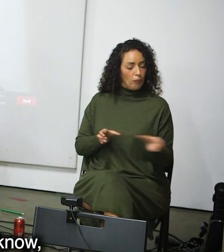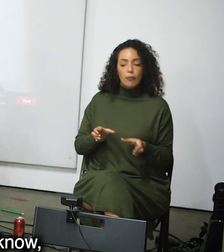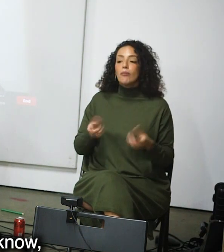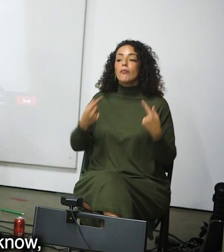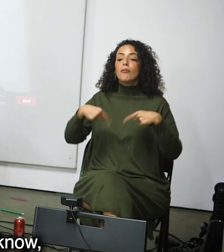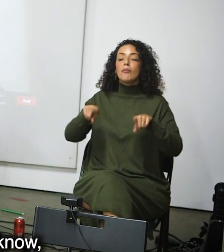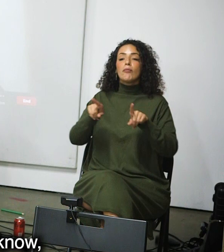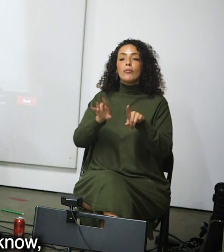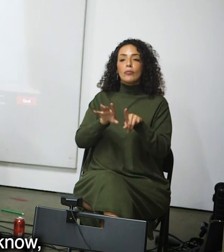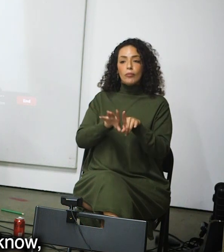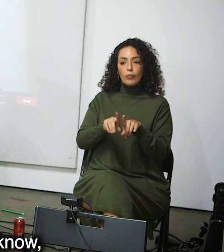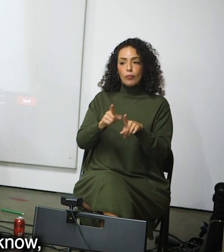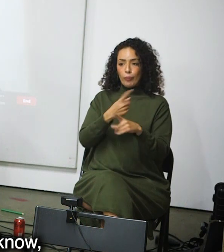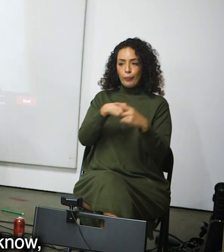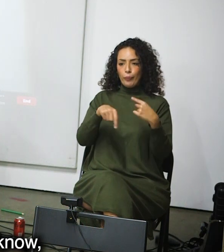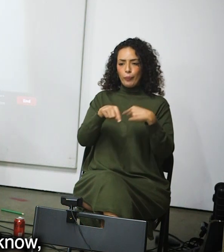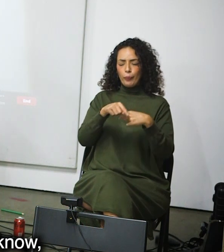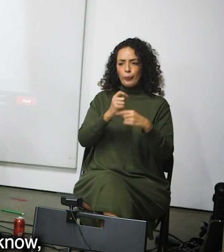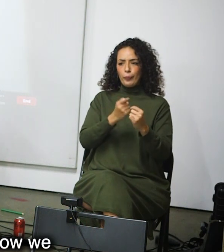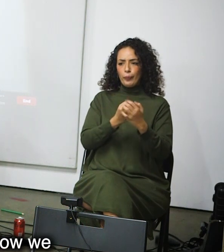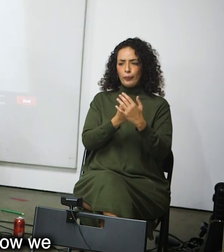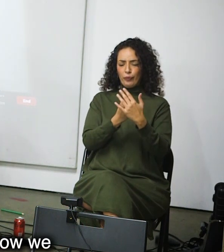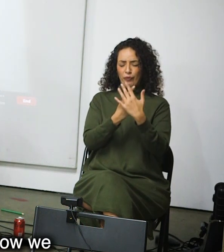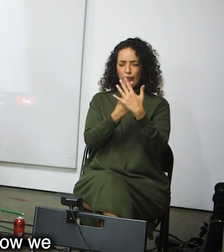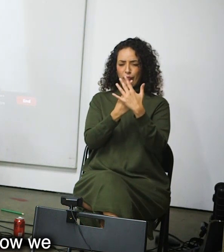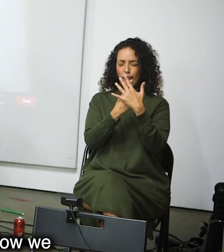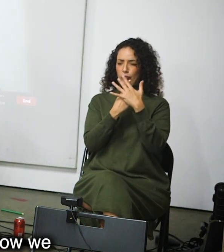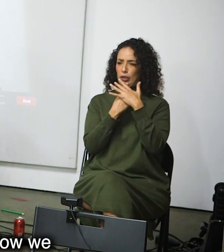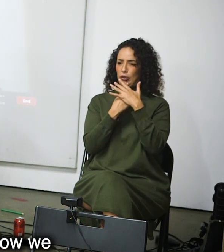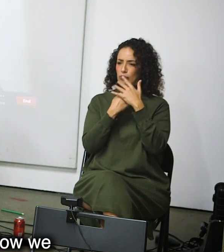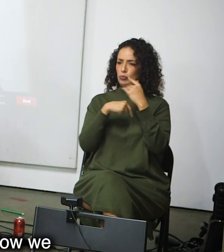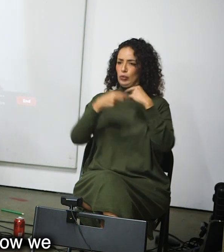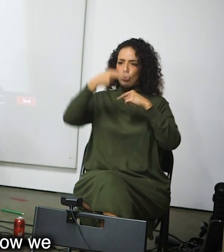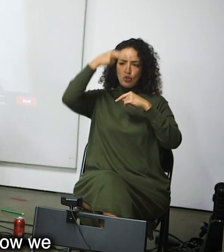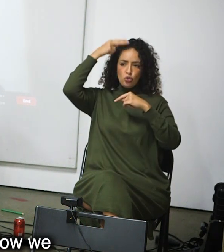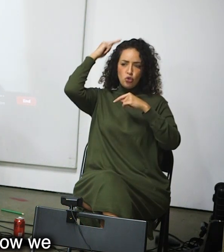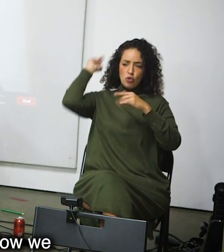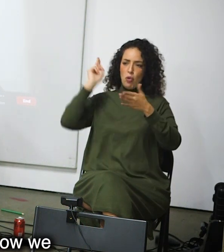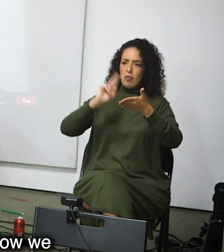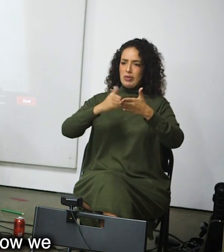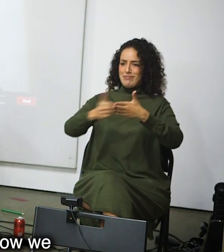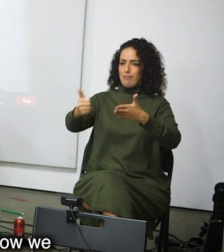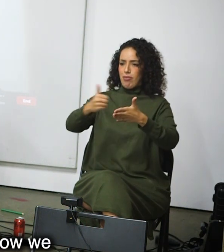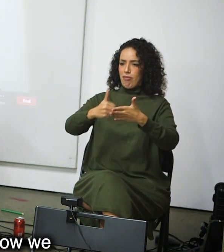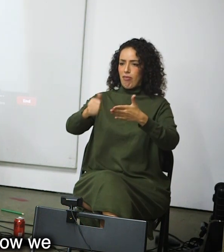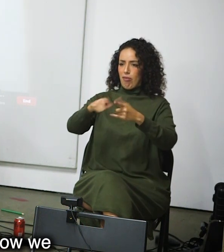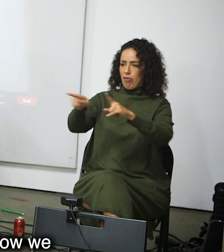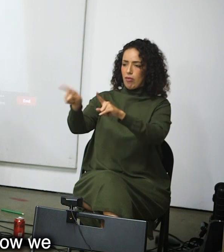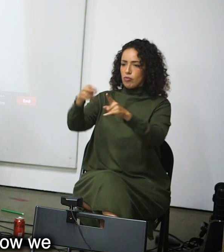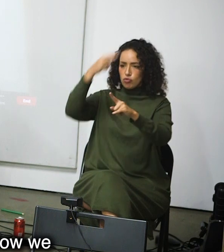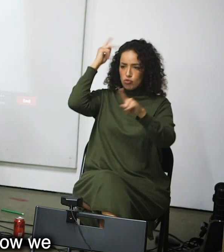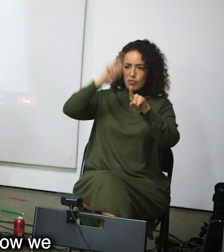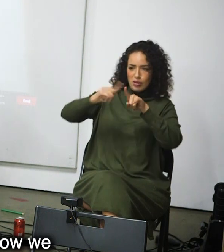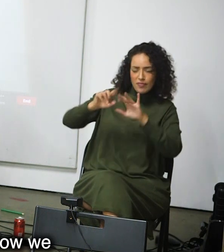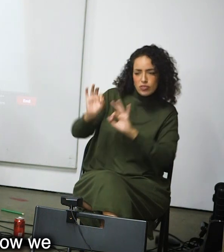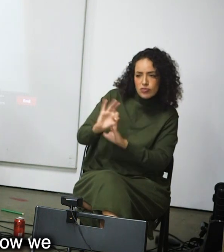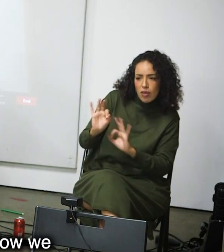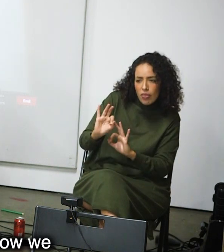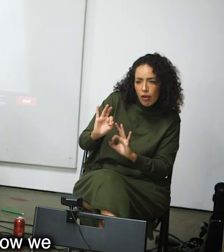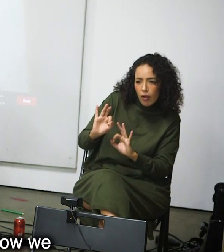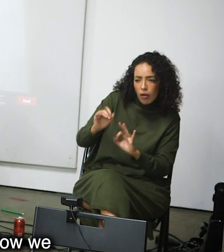we're kind of forced to work on this neurotypical timescale. And I would really like to see how we